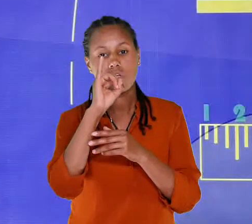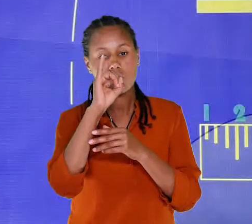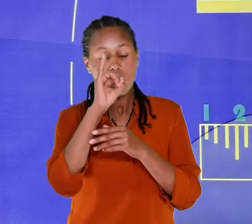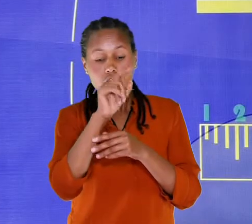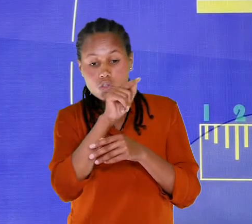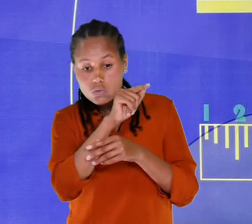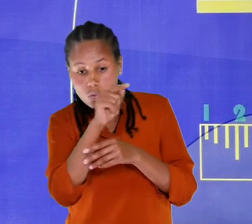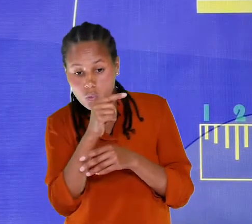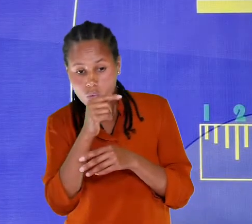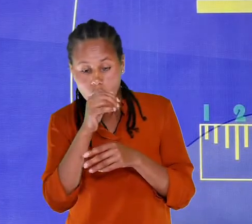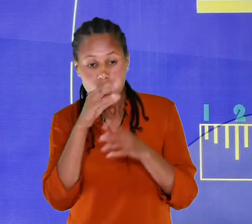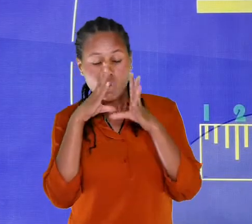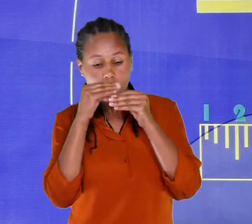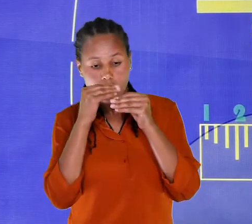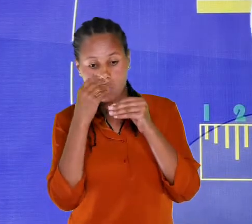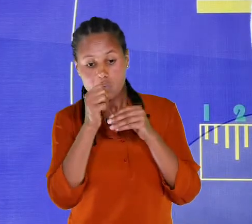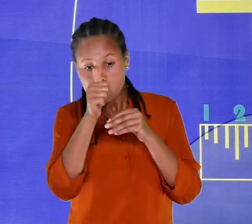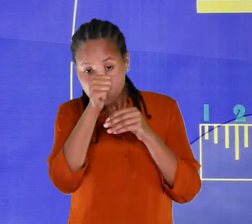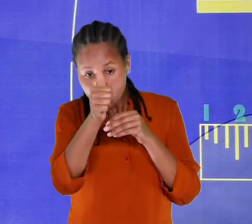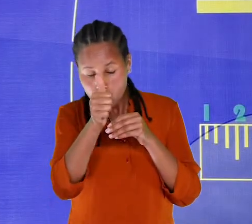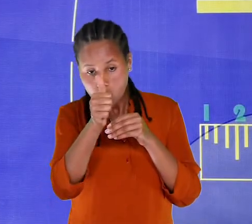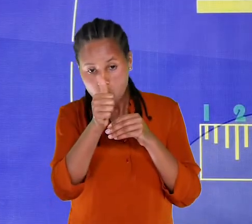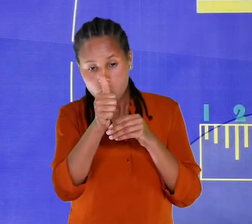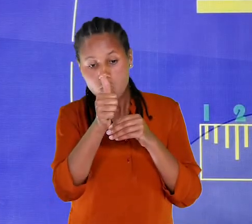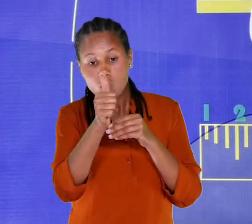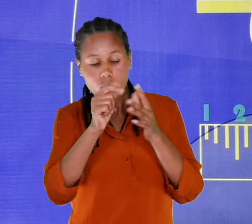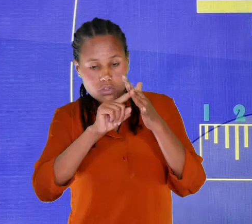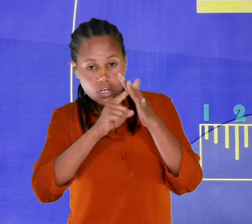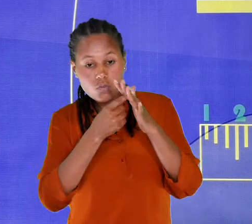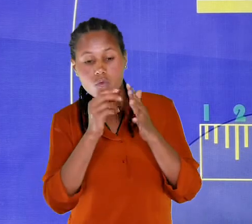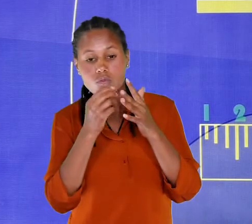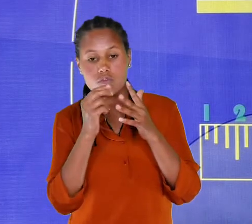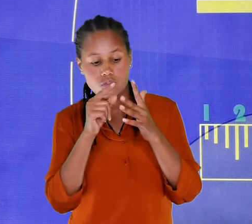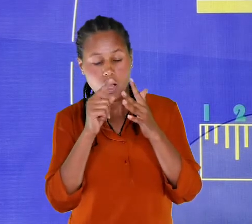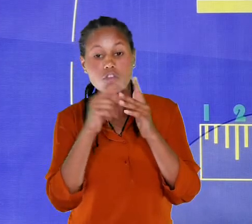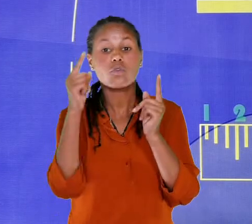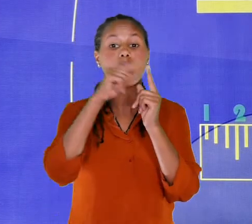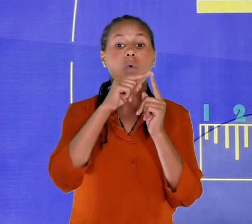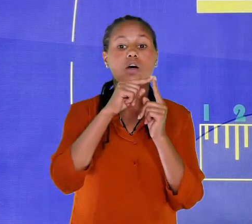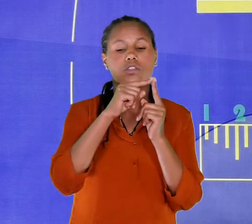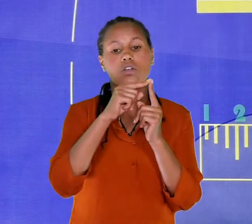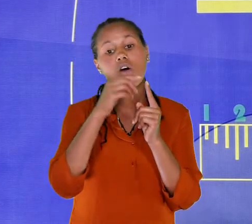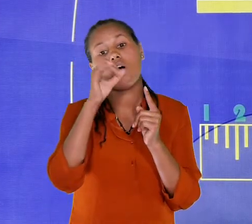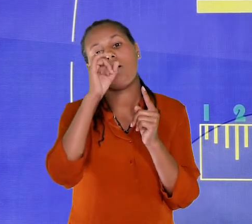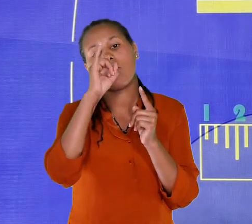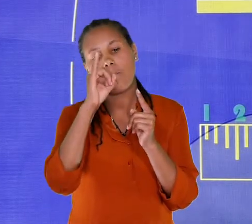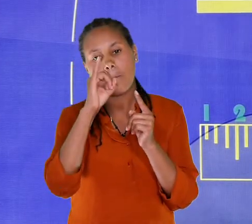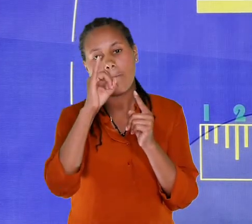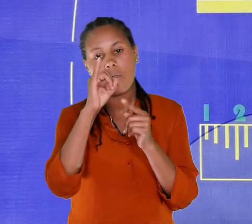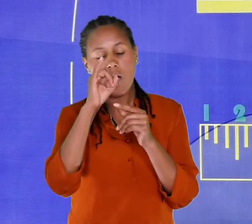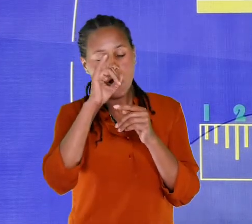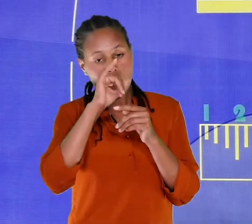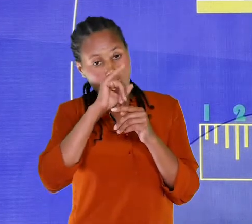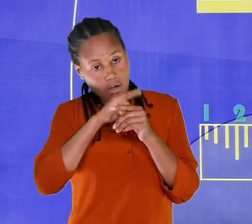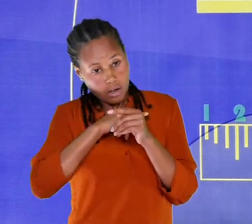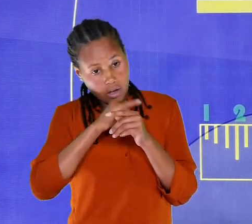Since you are about yourself, you have to start from I. I study maths on Friday